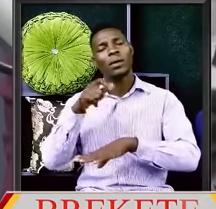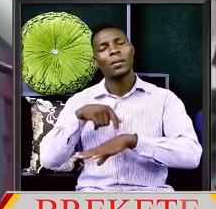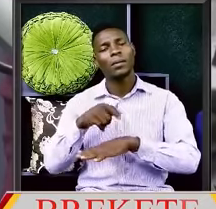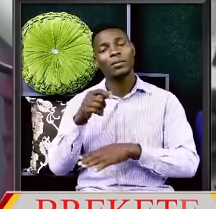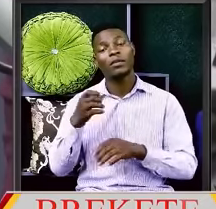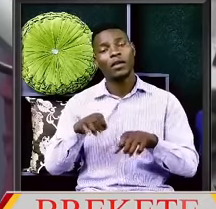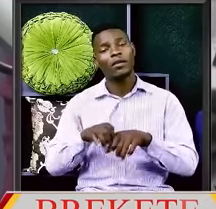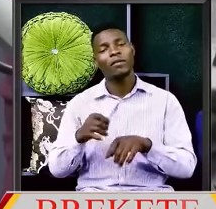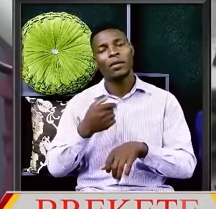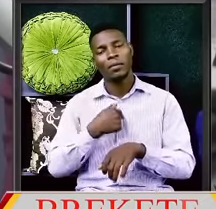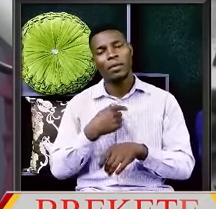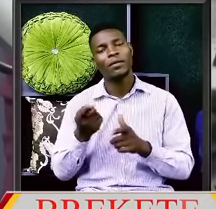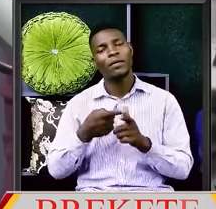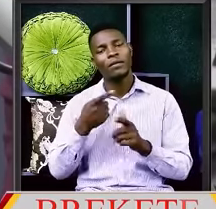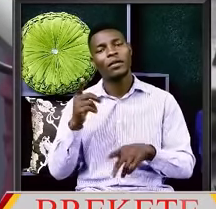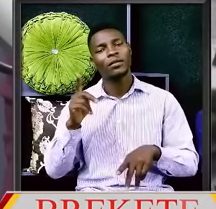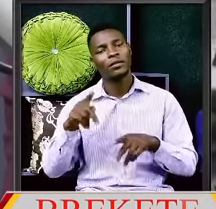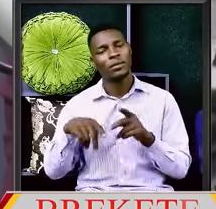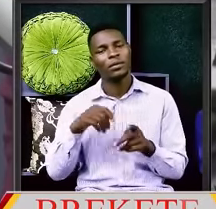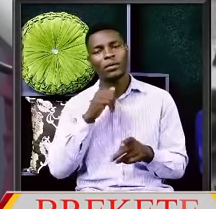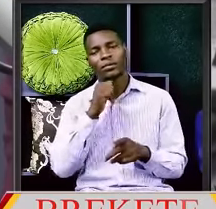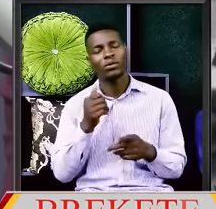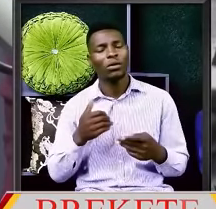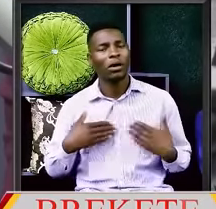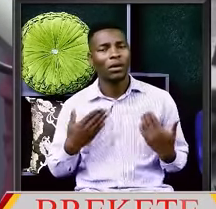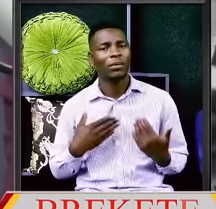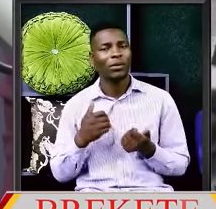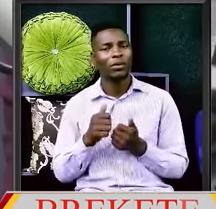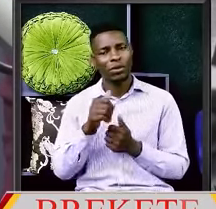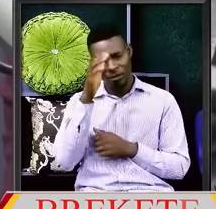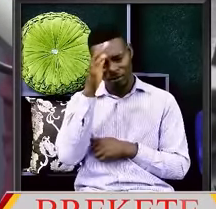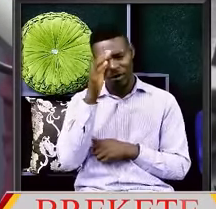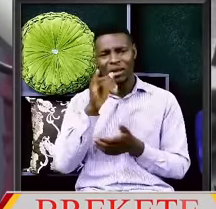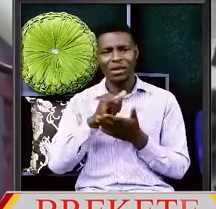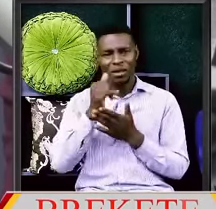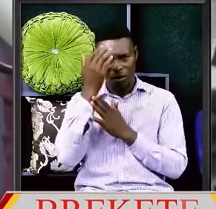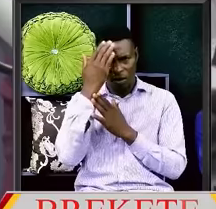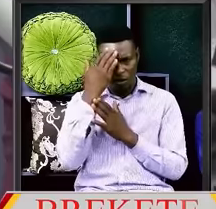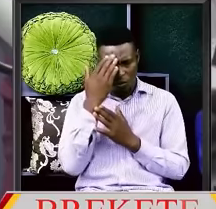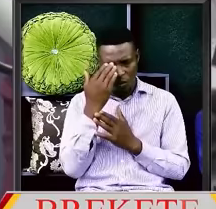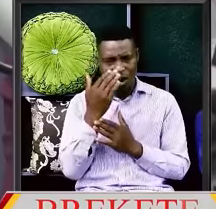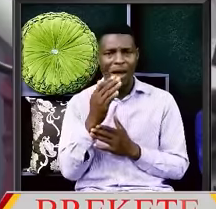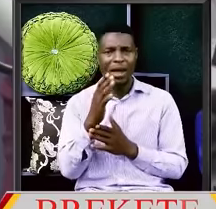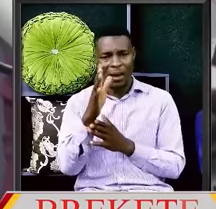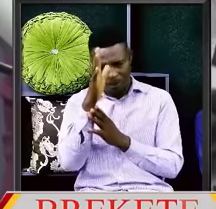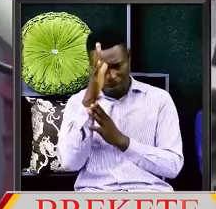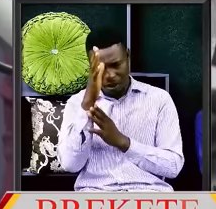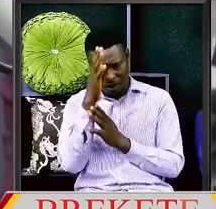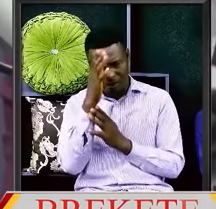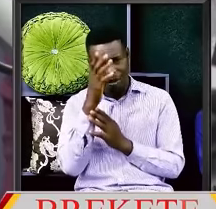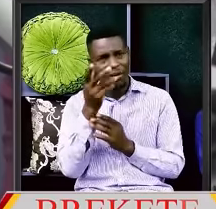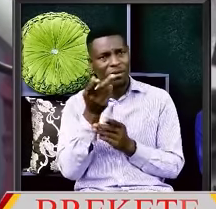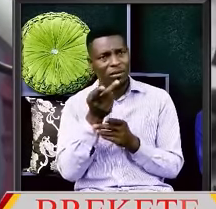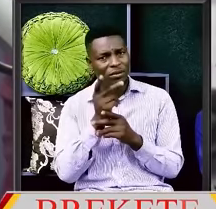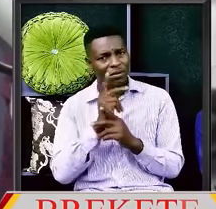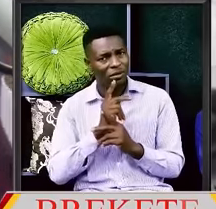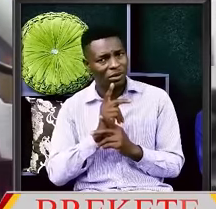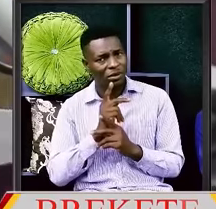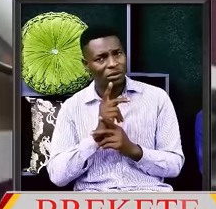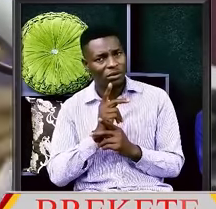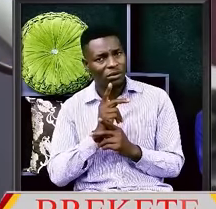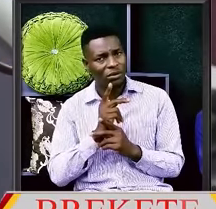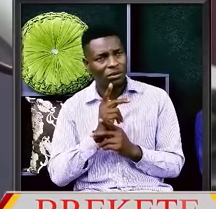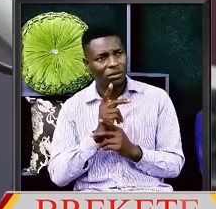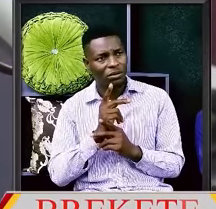first people at that time. I was not happy with Baba. That why Baba should go and bury such a star without knowing the